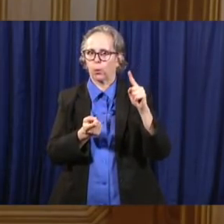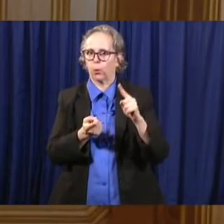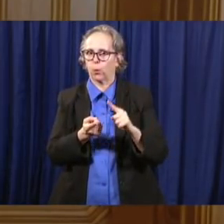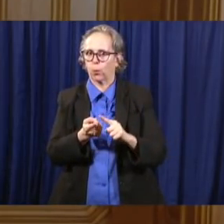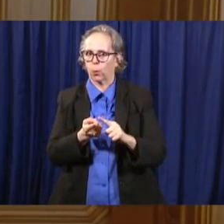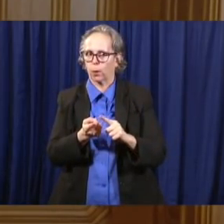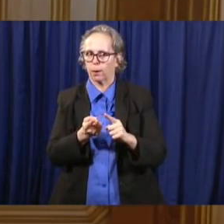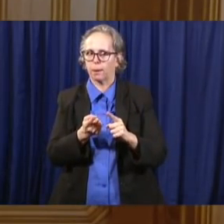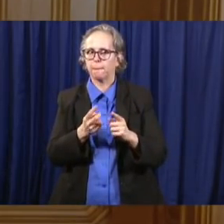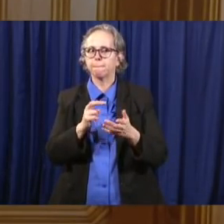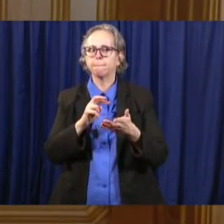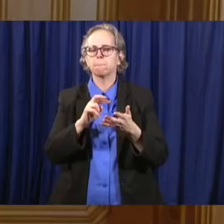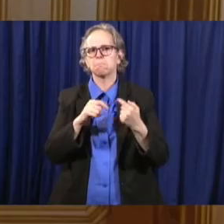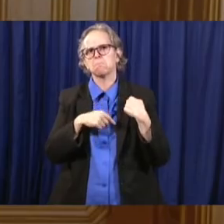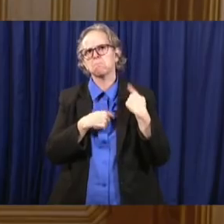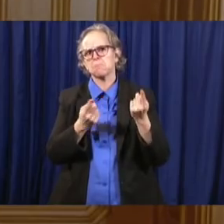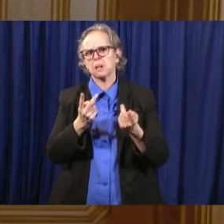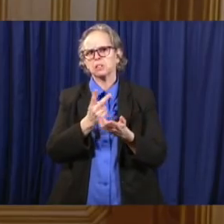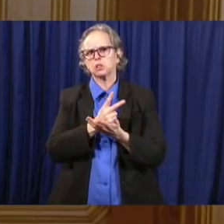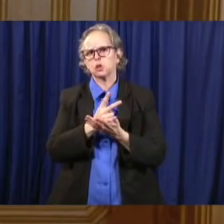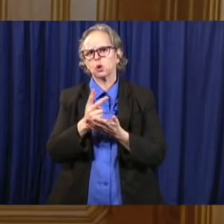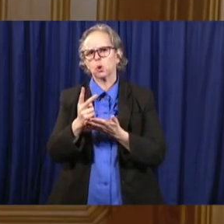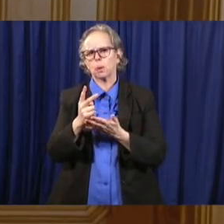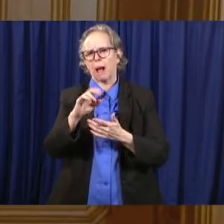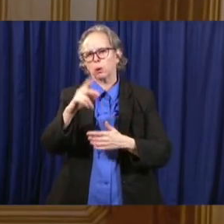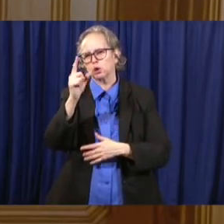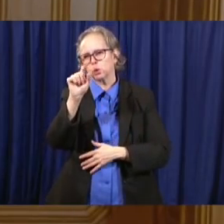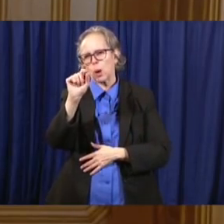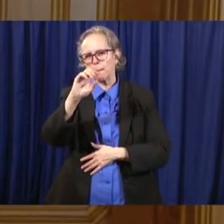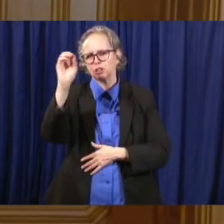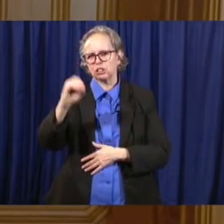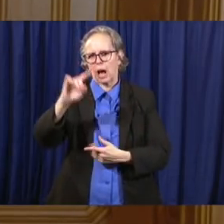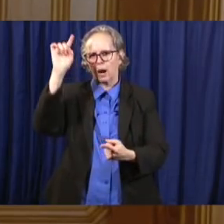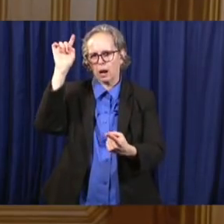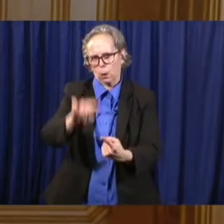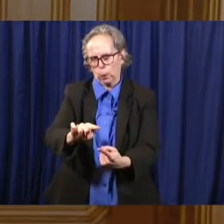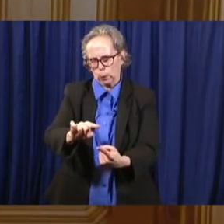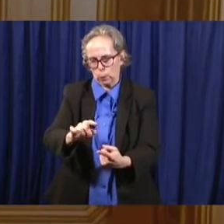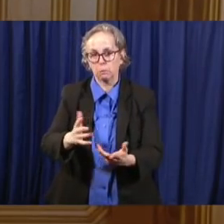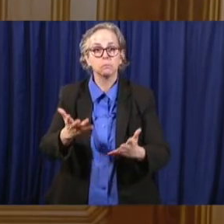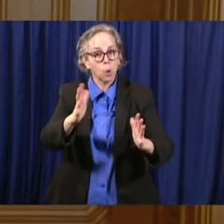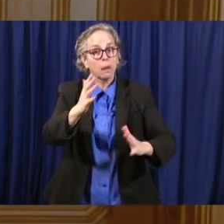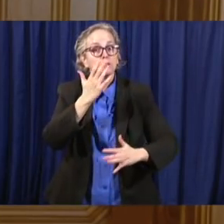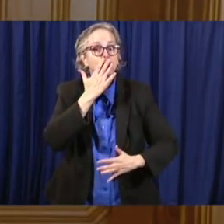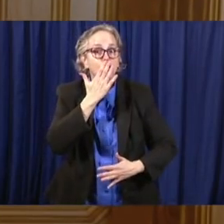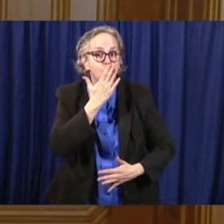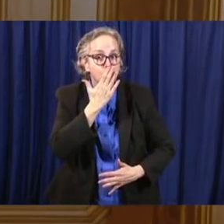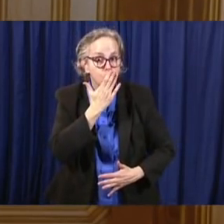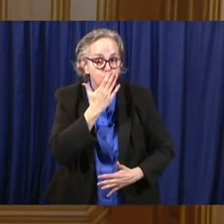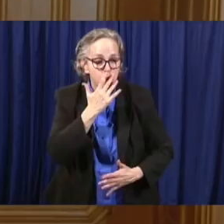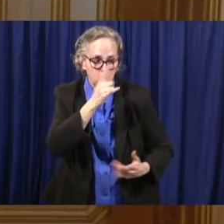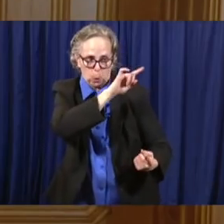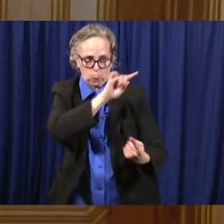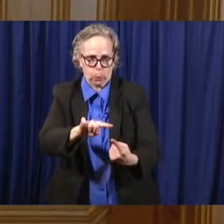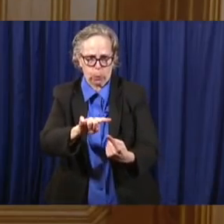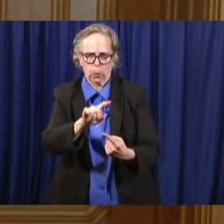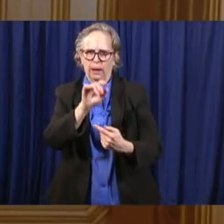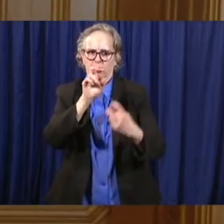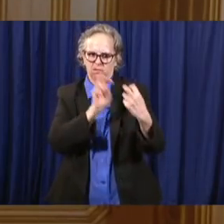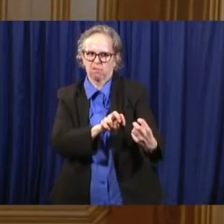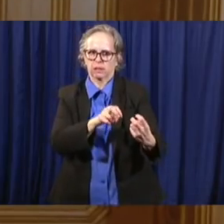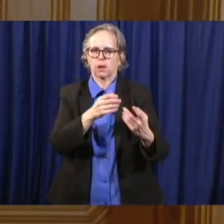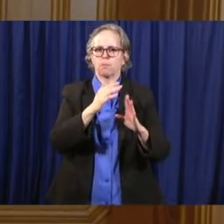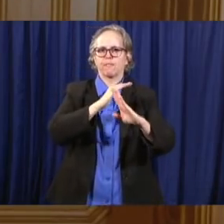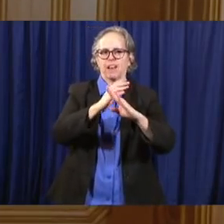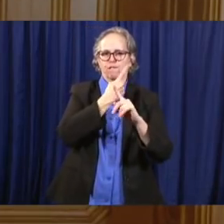two, about 20%. That will certainly begin and has